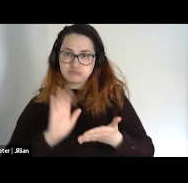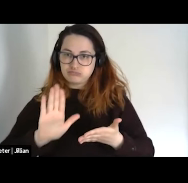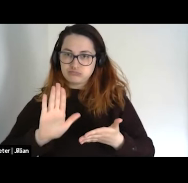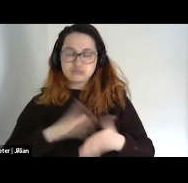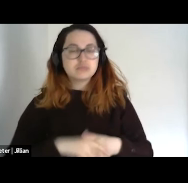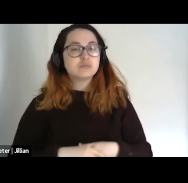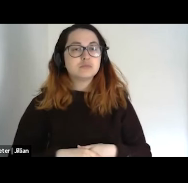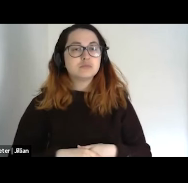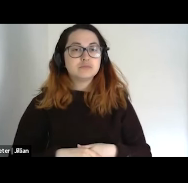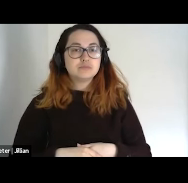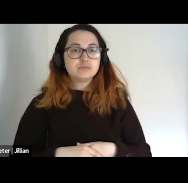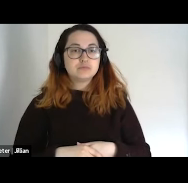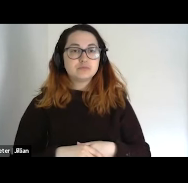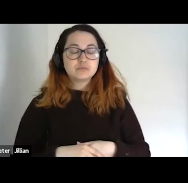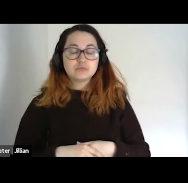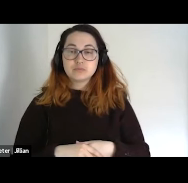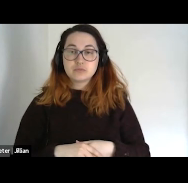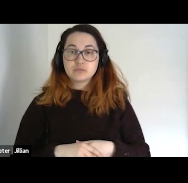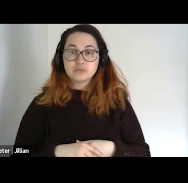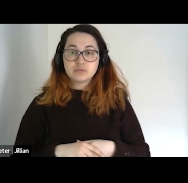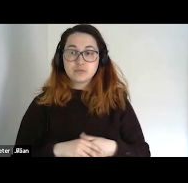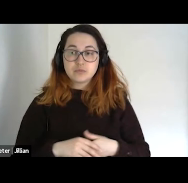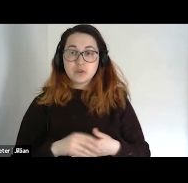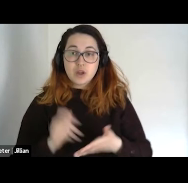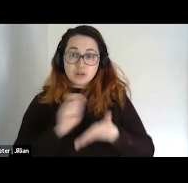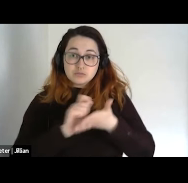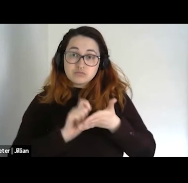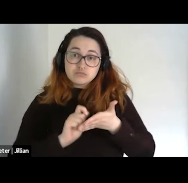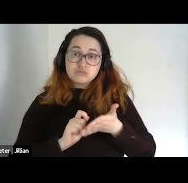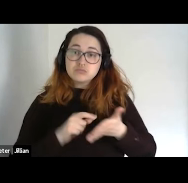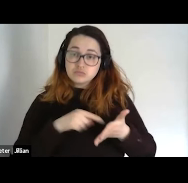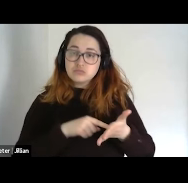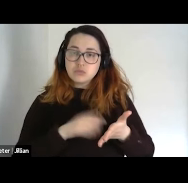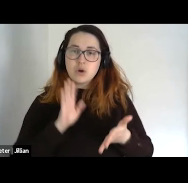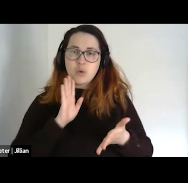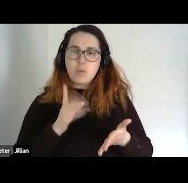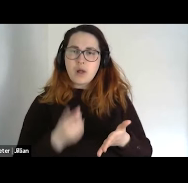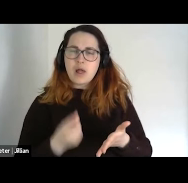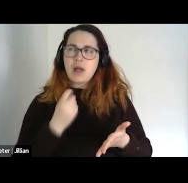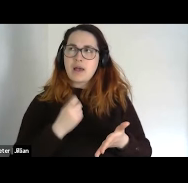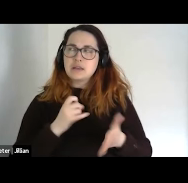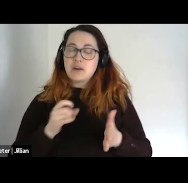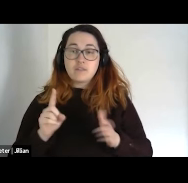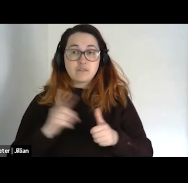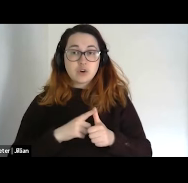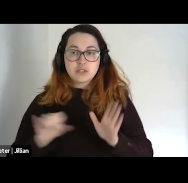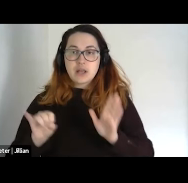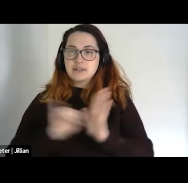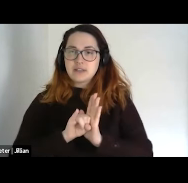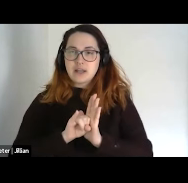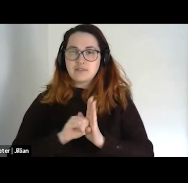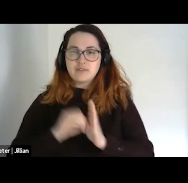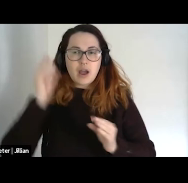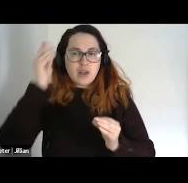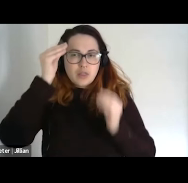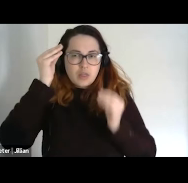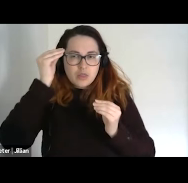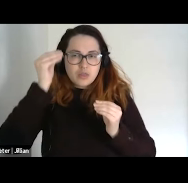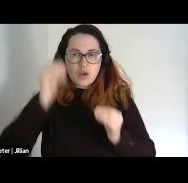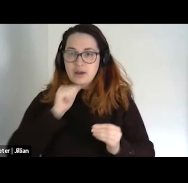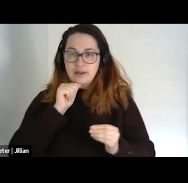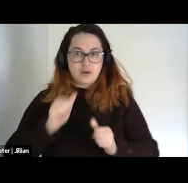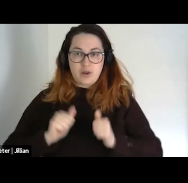The thought diary will ask you to identify the unassertive thought that you are having. In order to do this, you'll first need